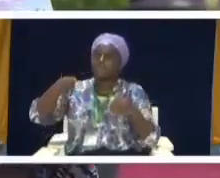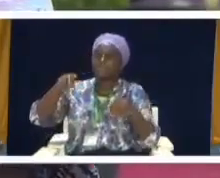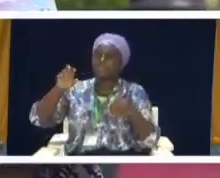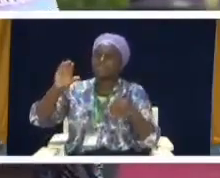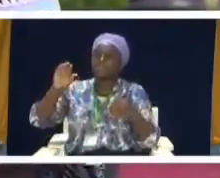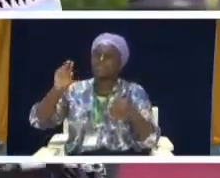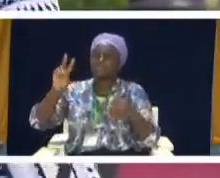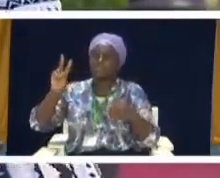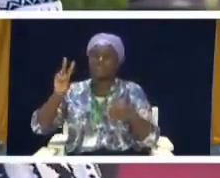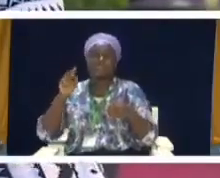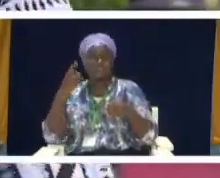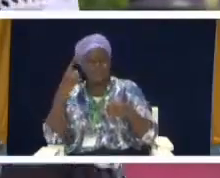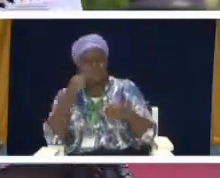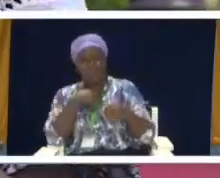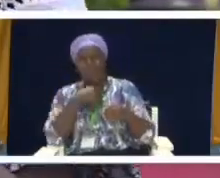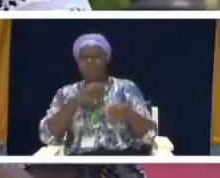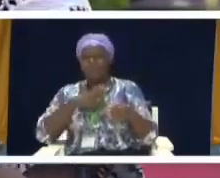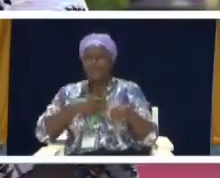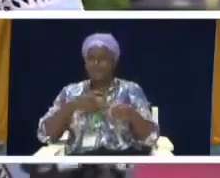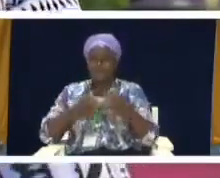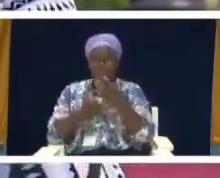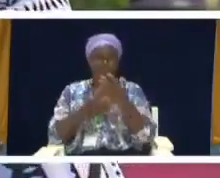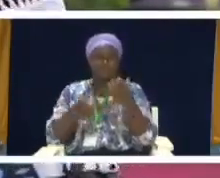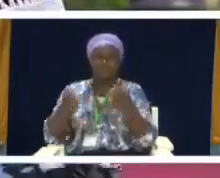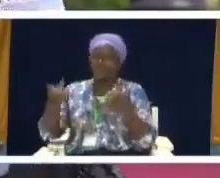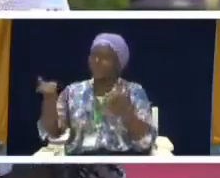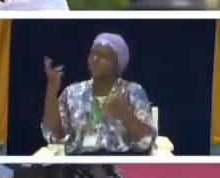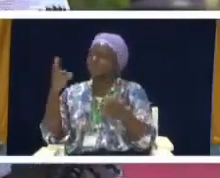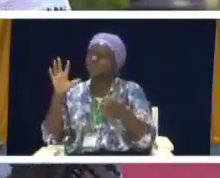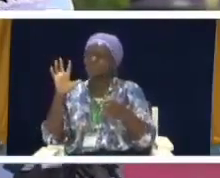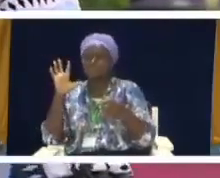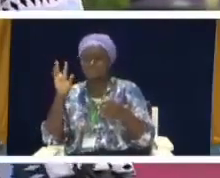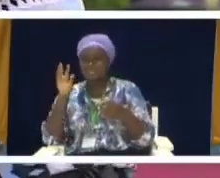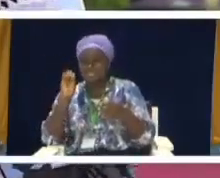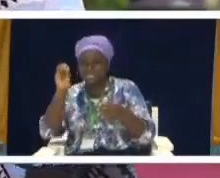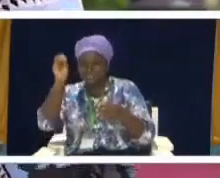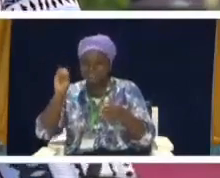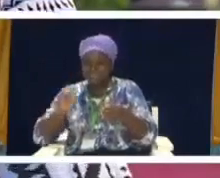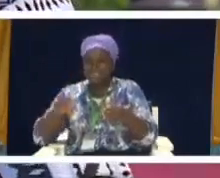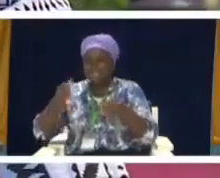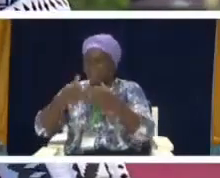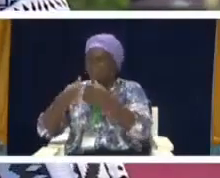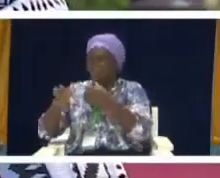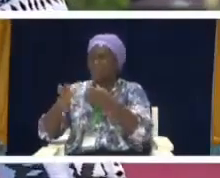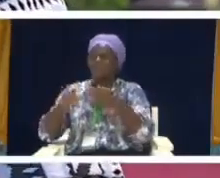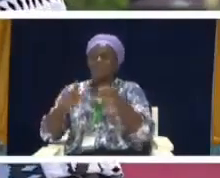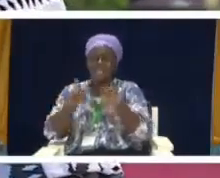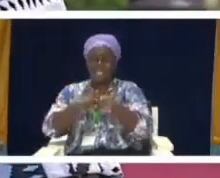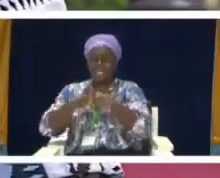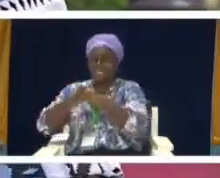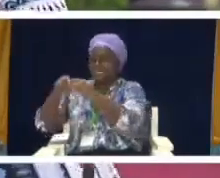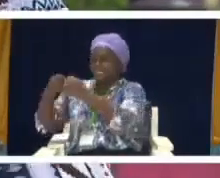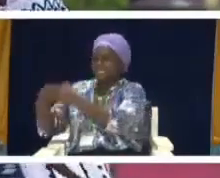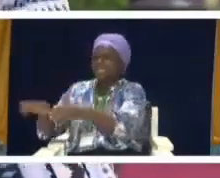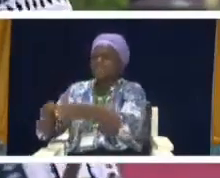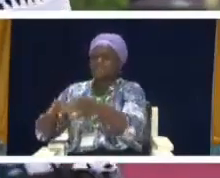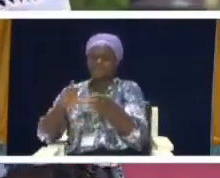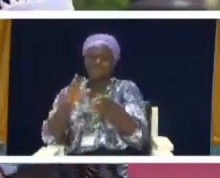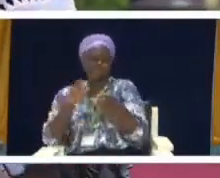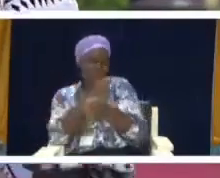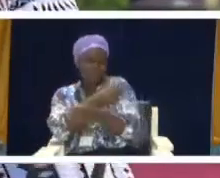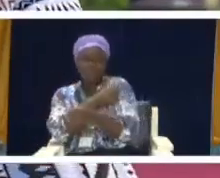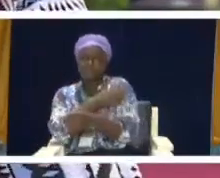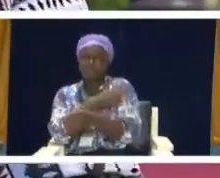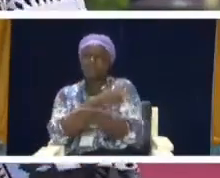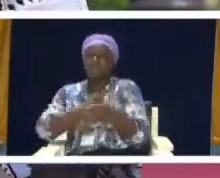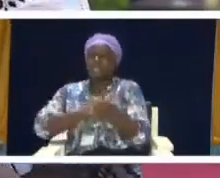as 15%. Before I left UCH, all the components of blood I collected was like 24. At